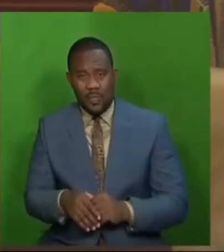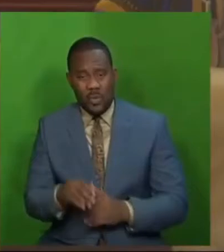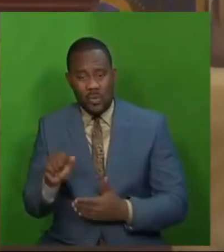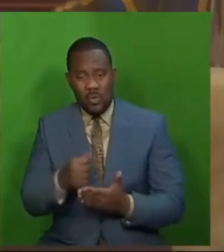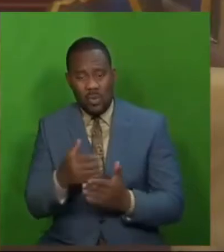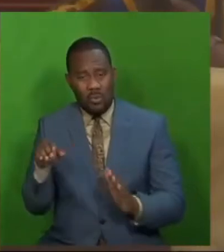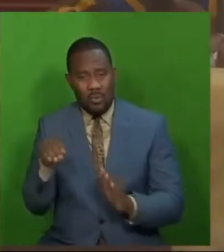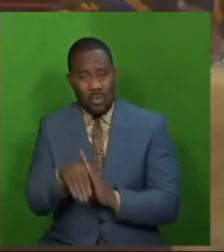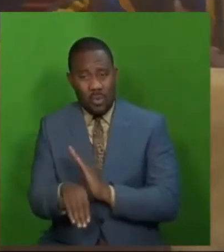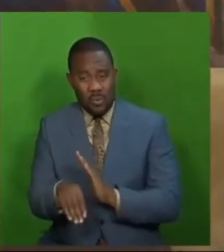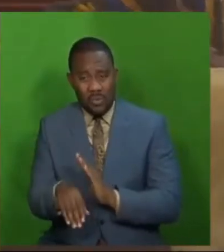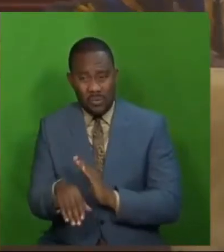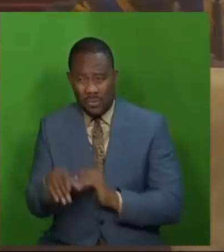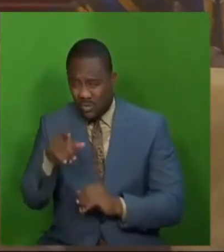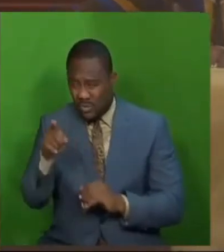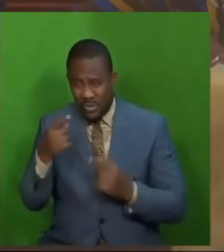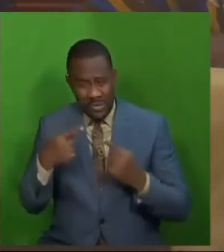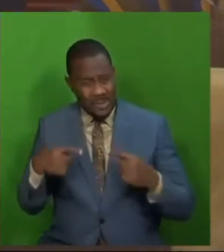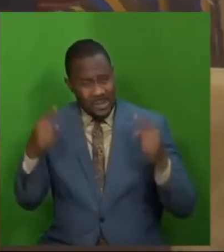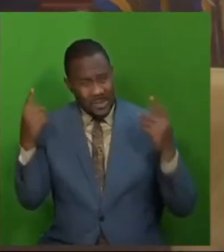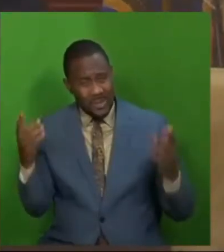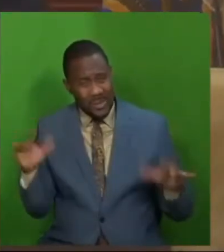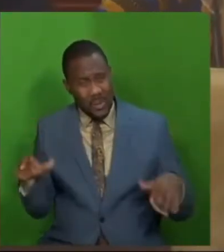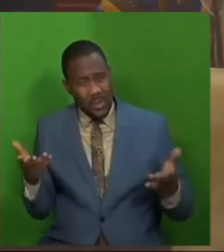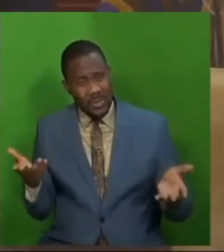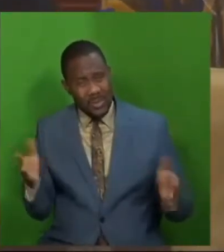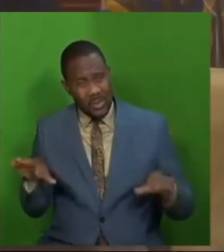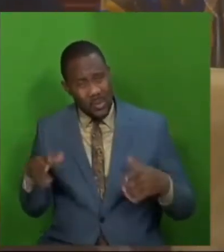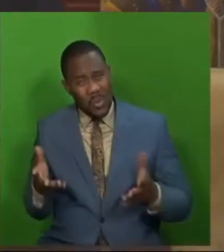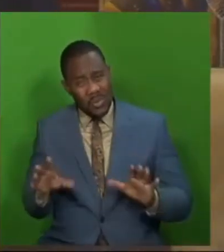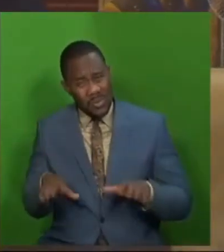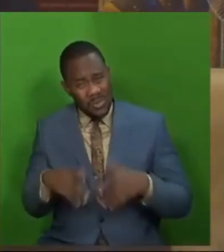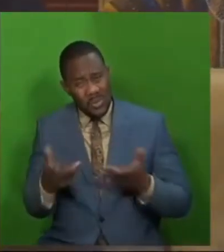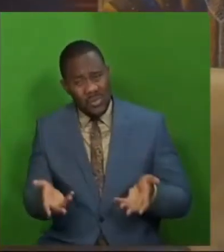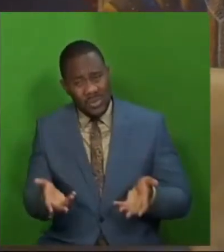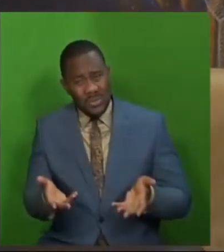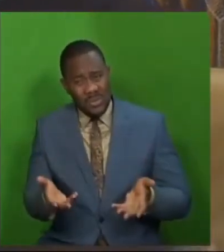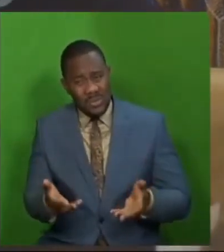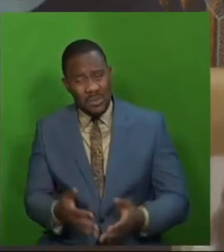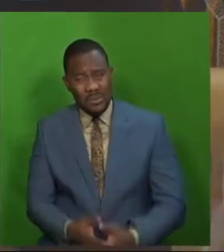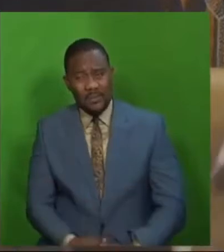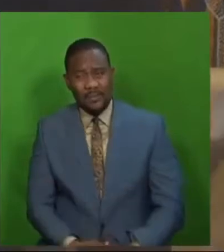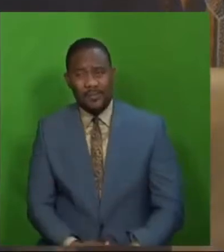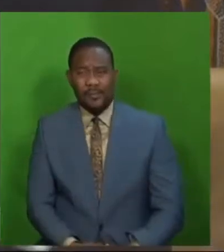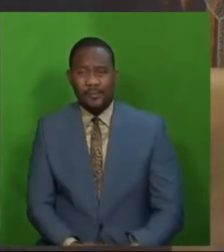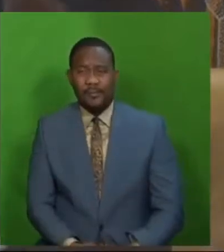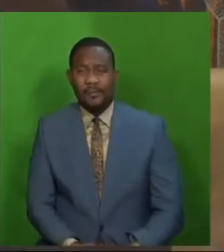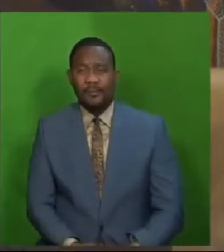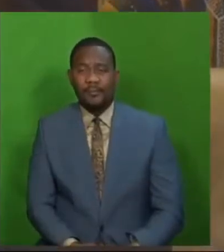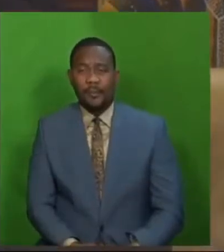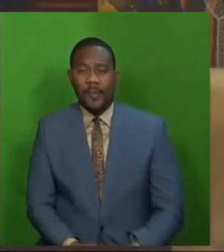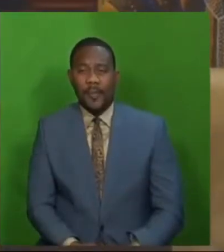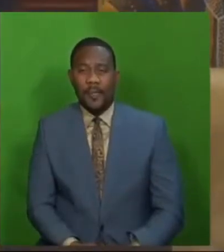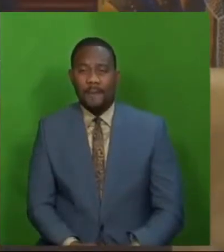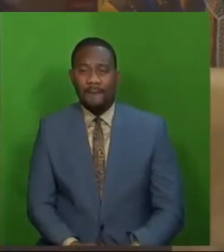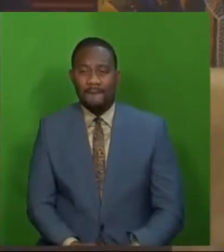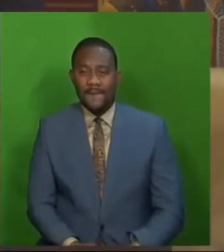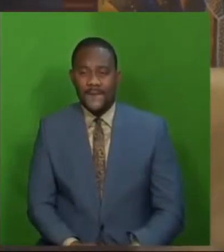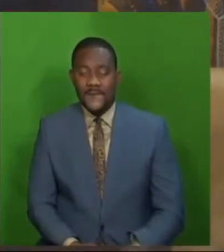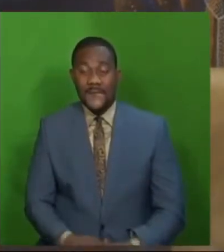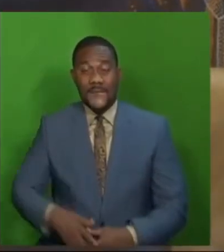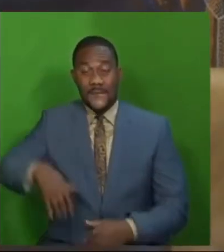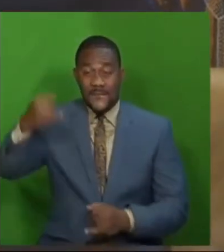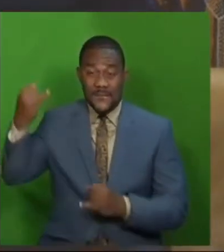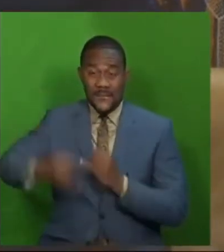then have you achieved in spite of all this huge amount of borrowings? Mr. Speaker, now my last point, which